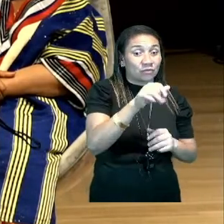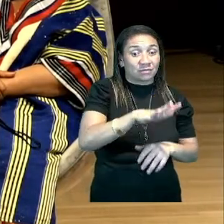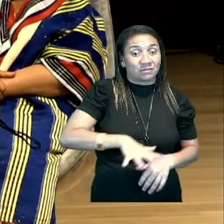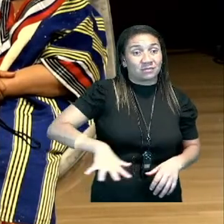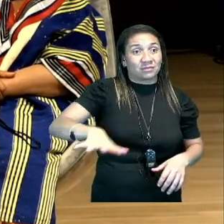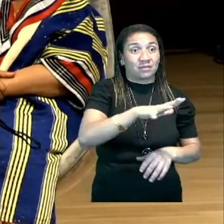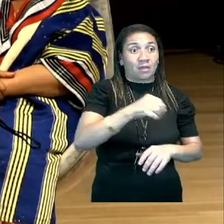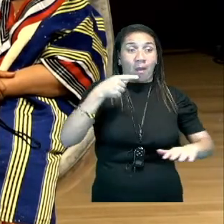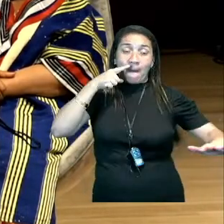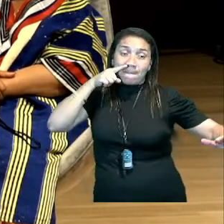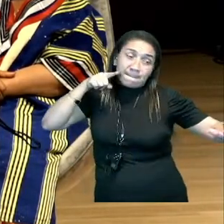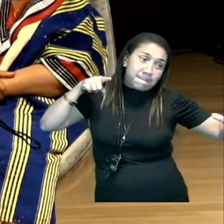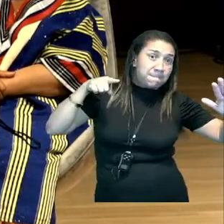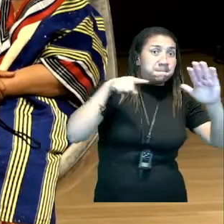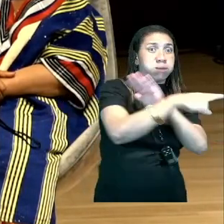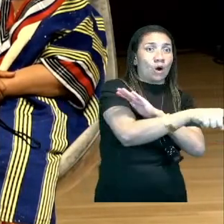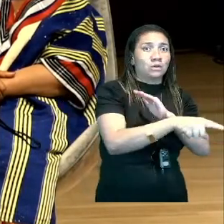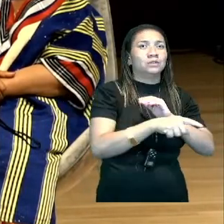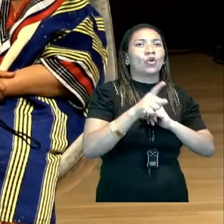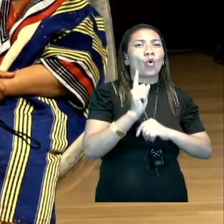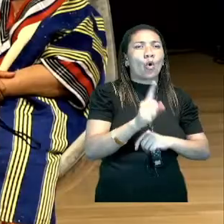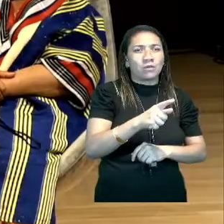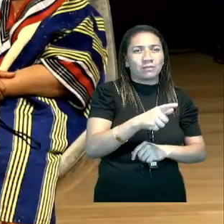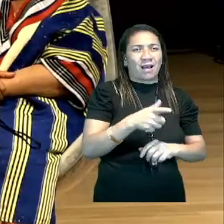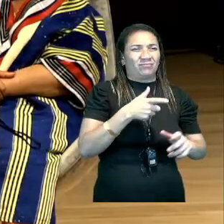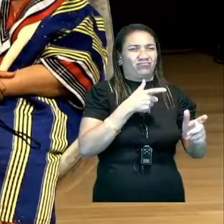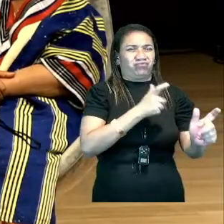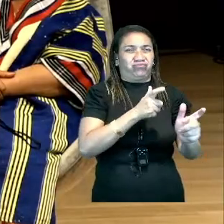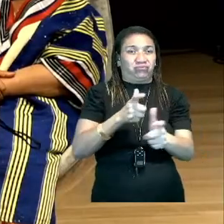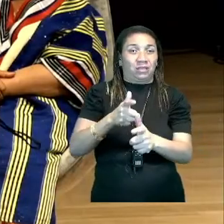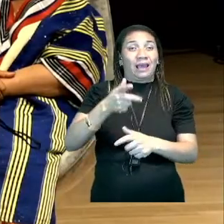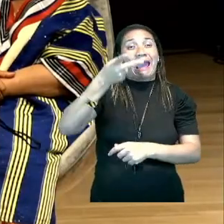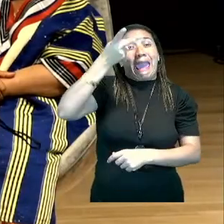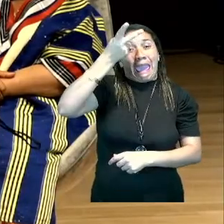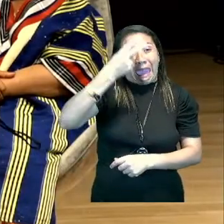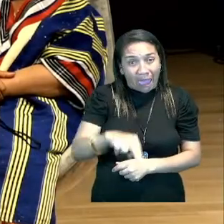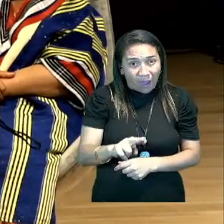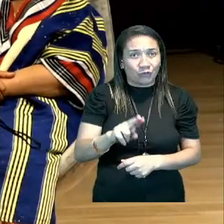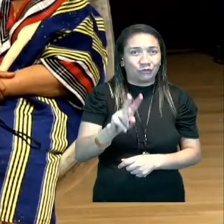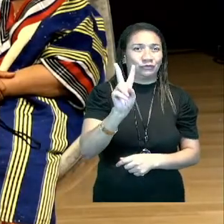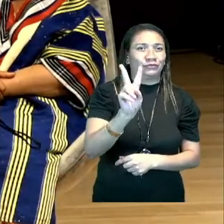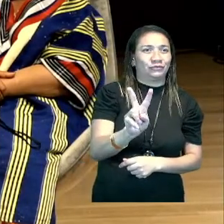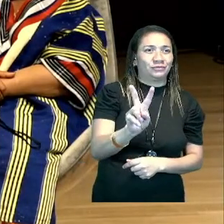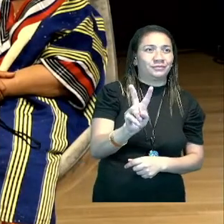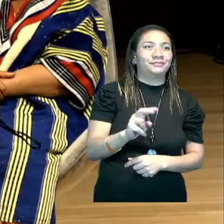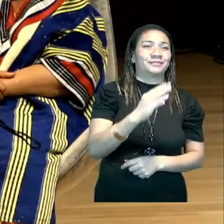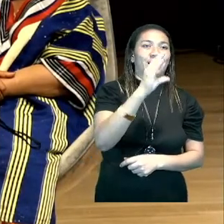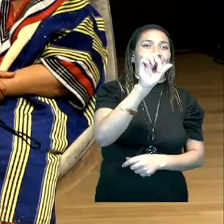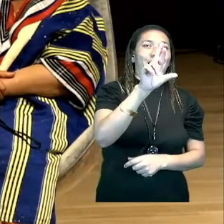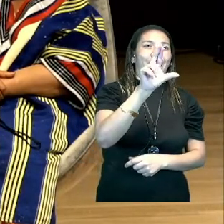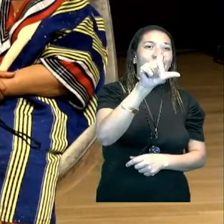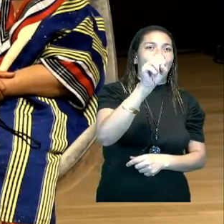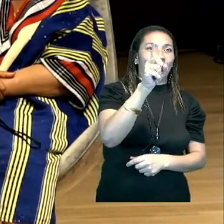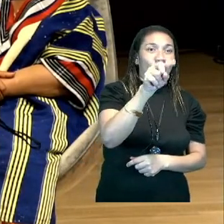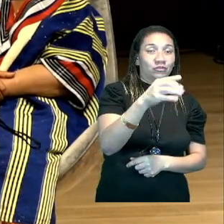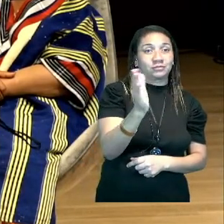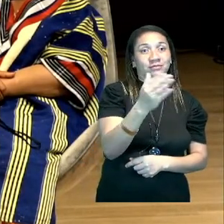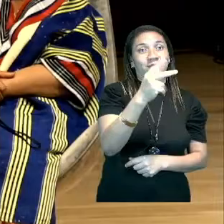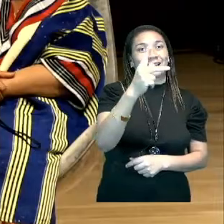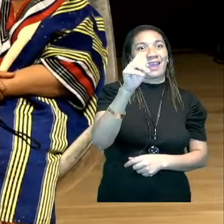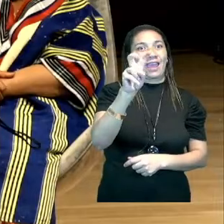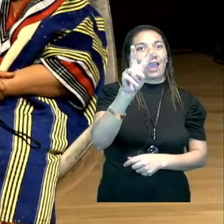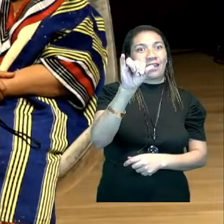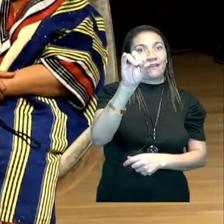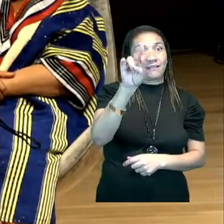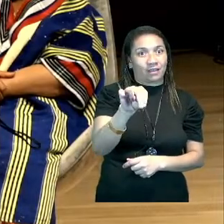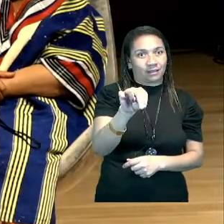who had to leave his territory because of the attacks that he has suffered. My 2 children, Carlos